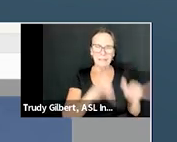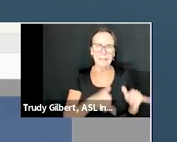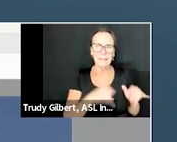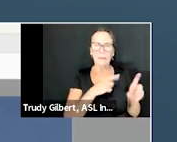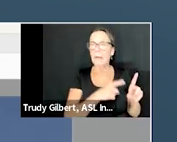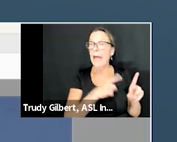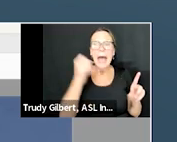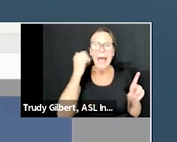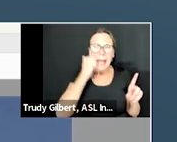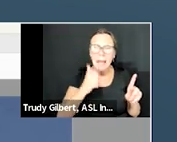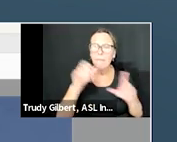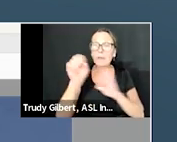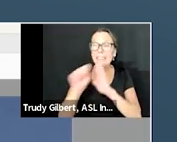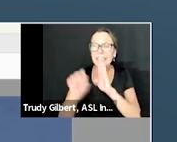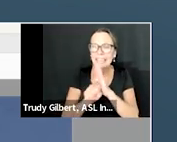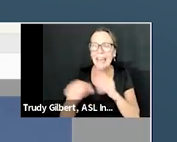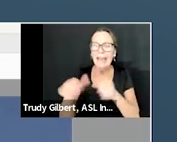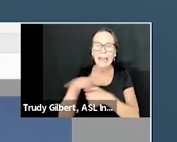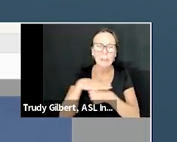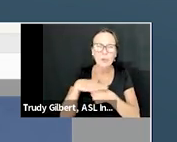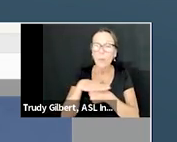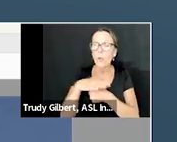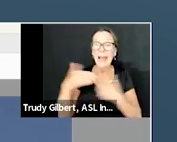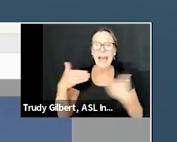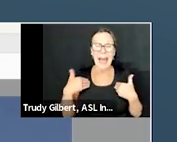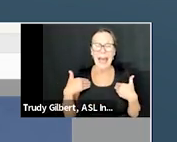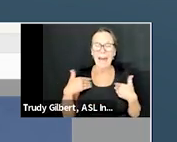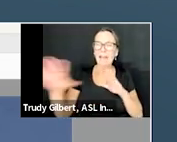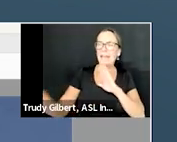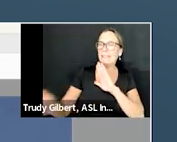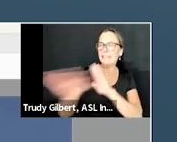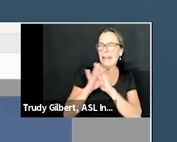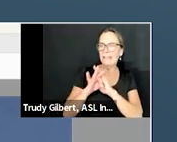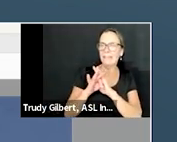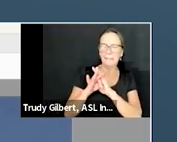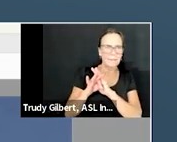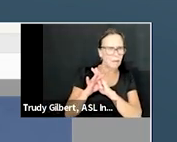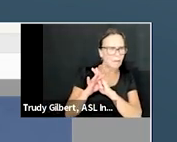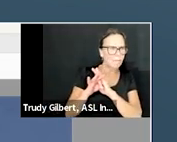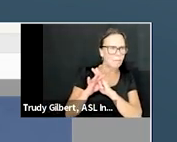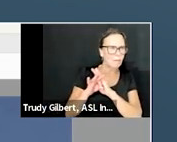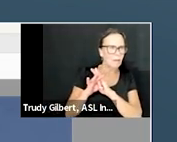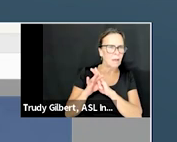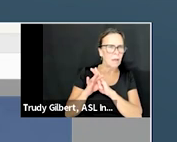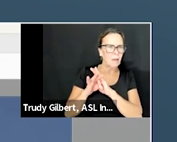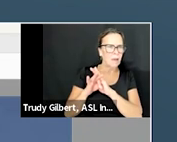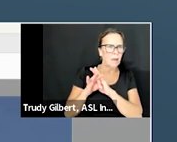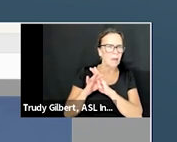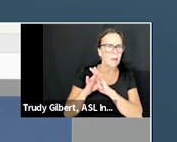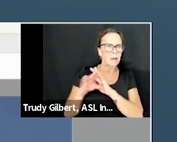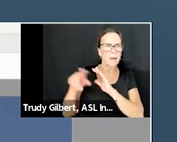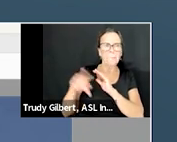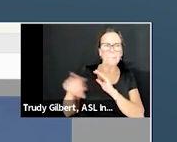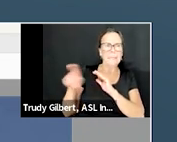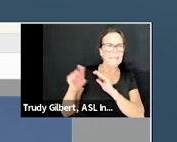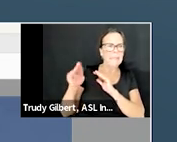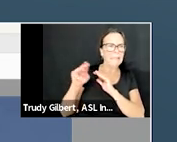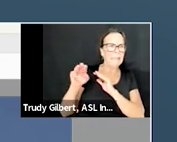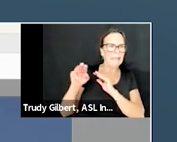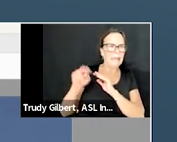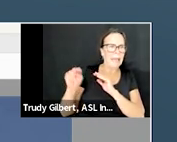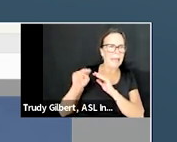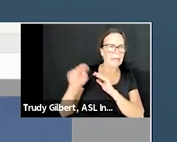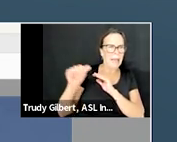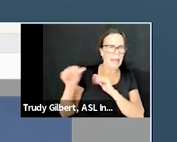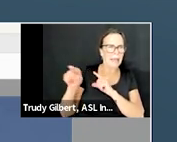Every state and territory has a designated PNA. So as I mentioned, we are the PNA for, and we cover the entire